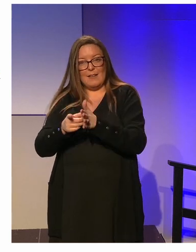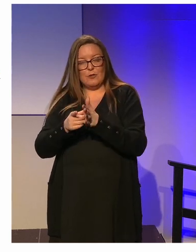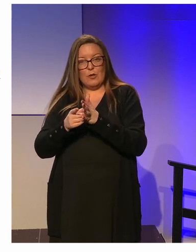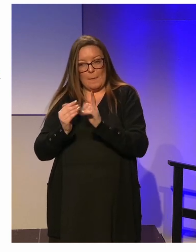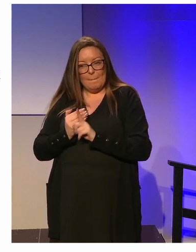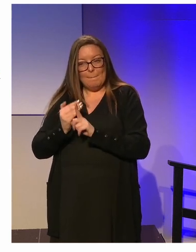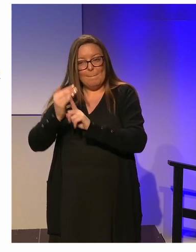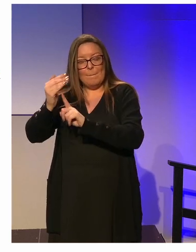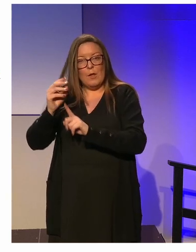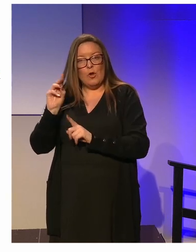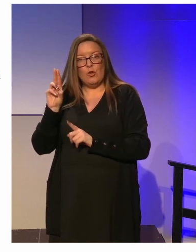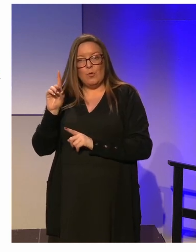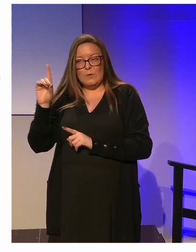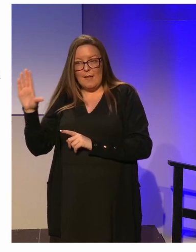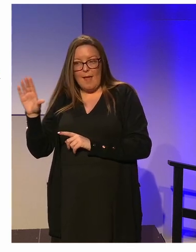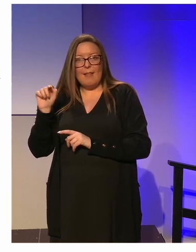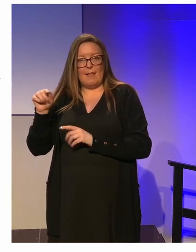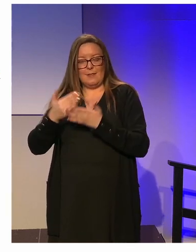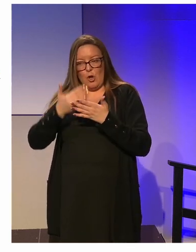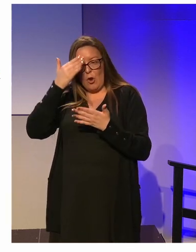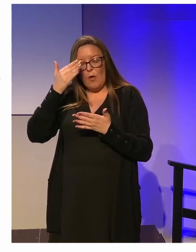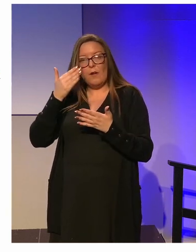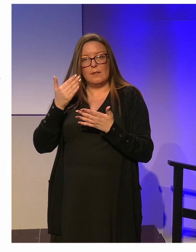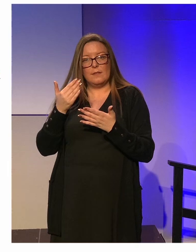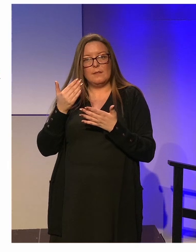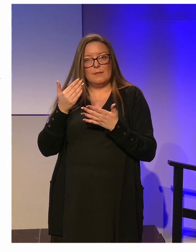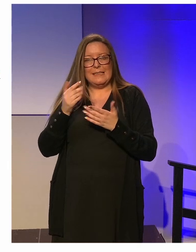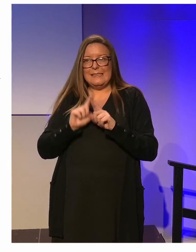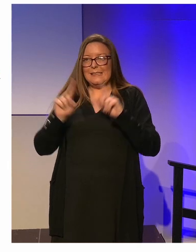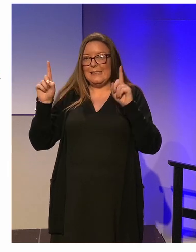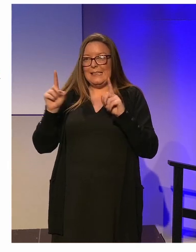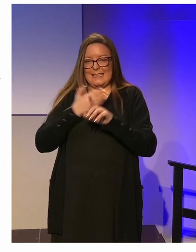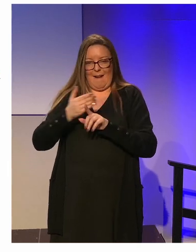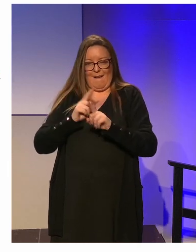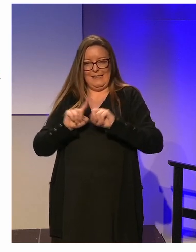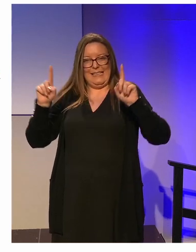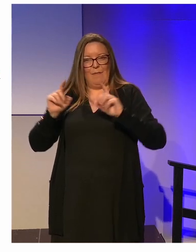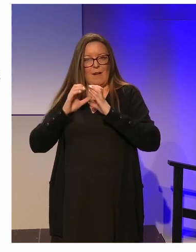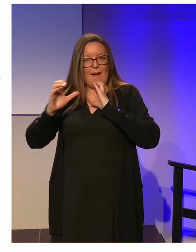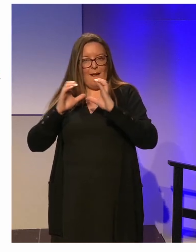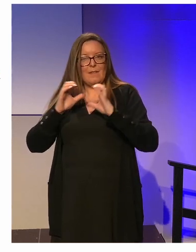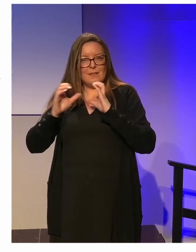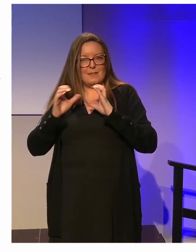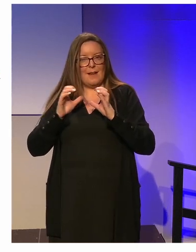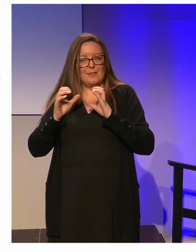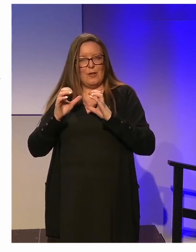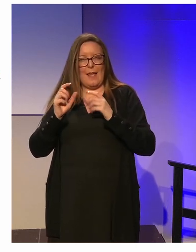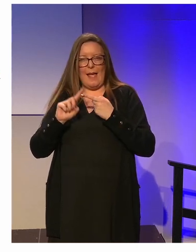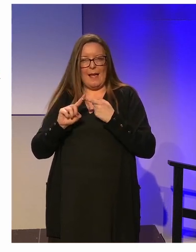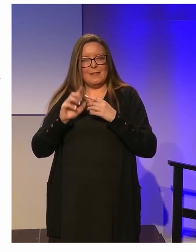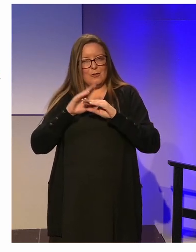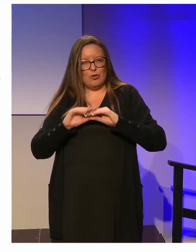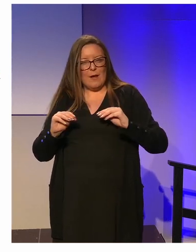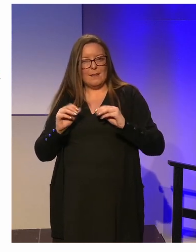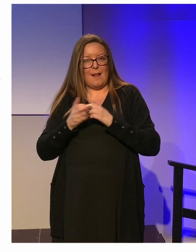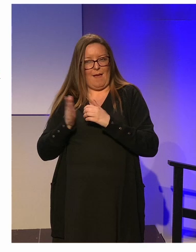us UDL, it's that learning that's bringing us into a different type of conversation. And it's the gentleness of that. And